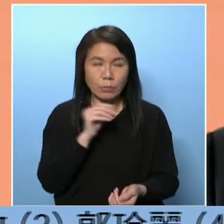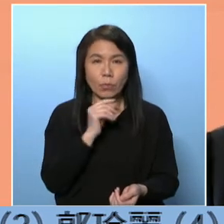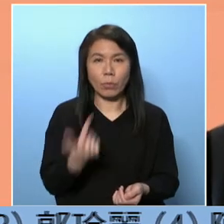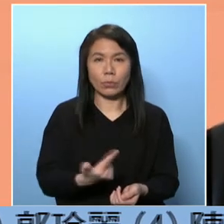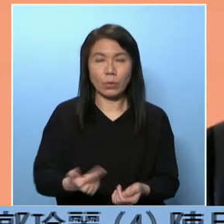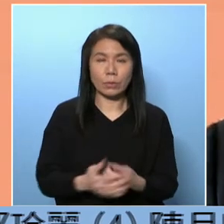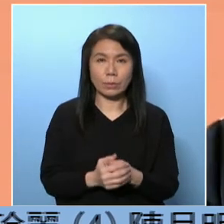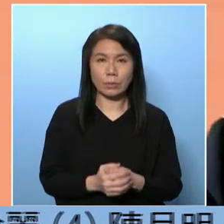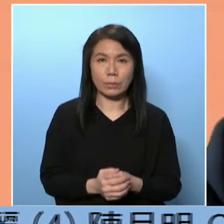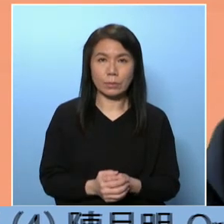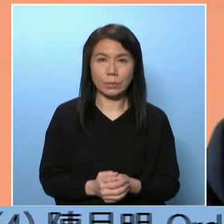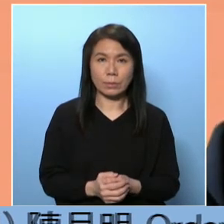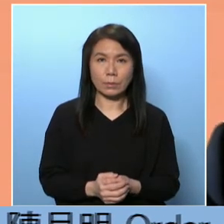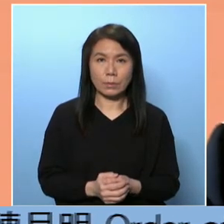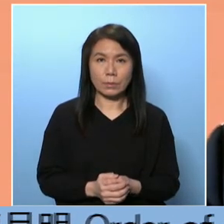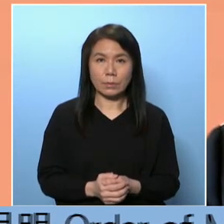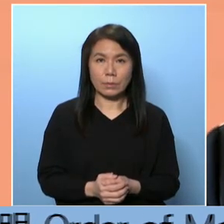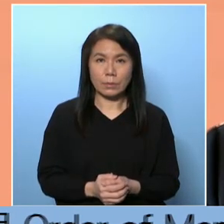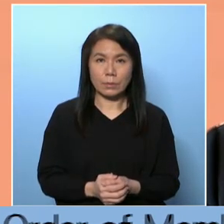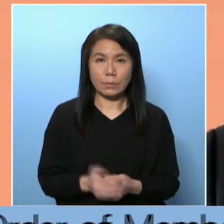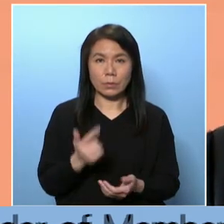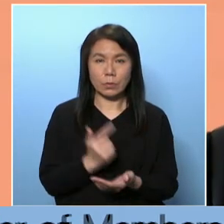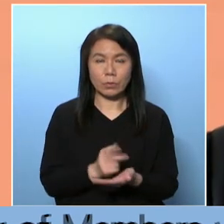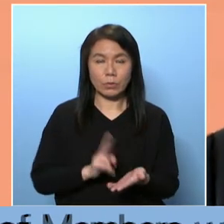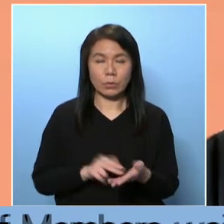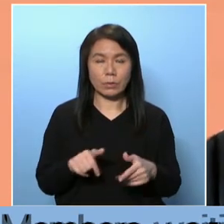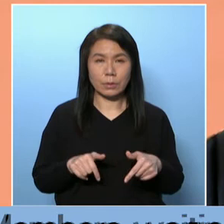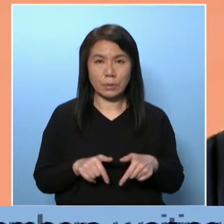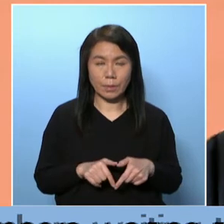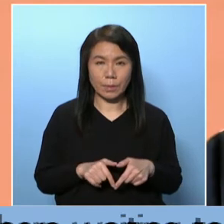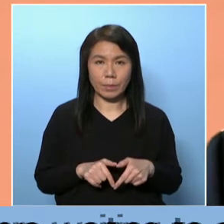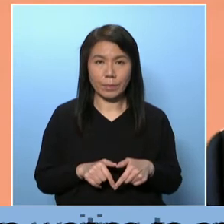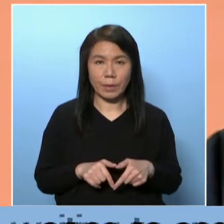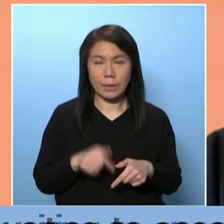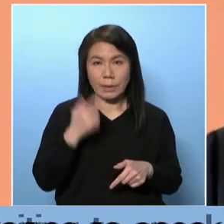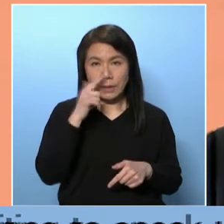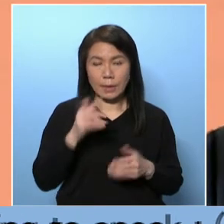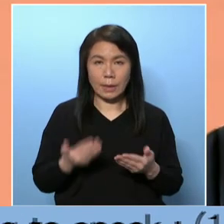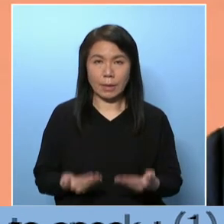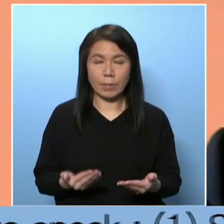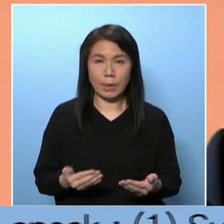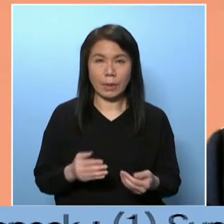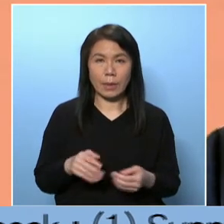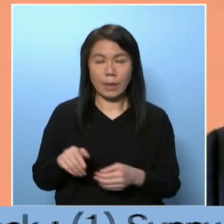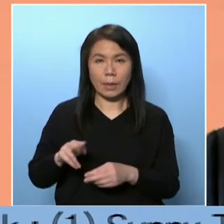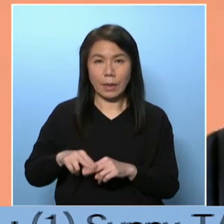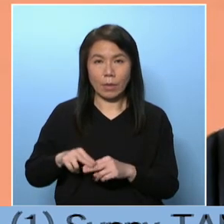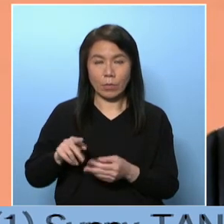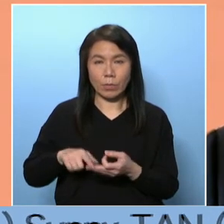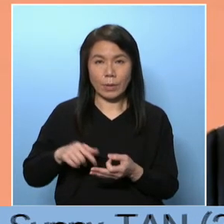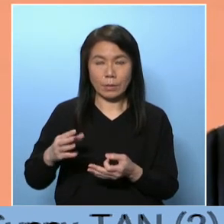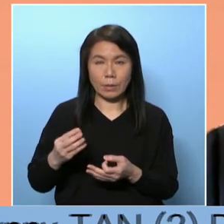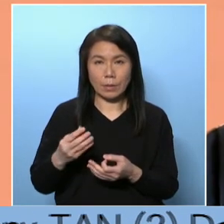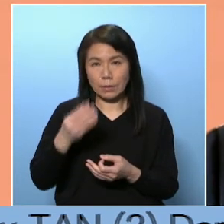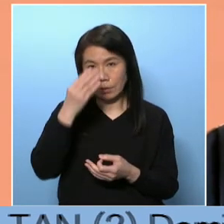also set aside our political views. The most important thing, the reason why I have this confidence,